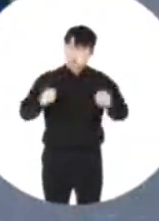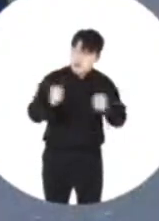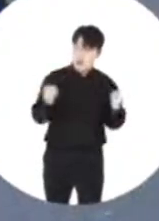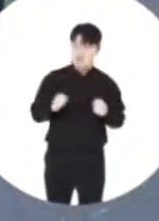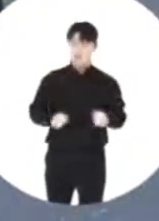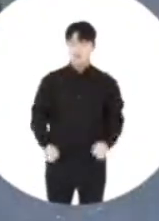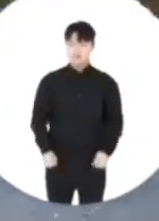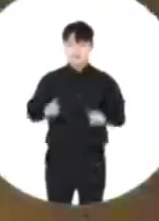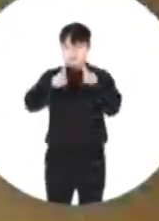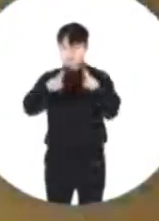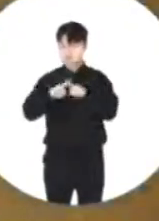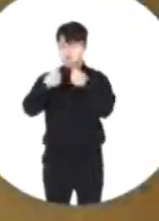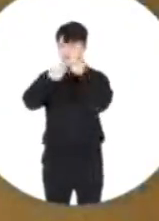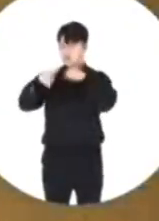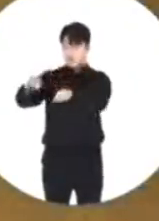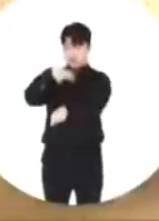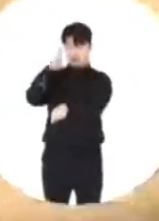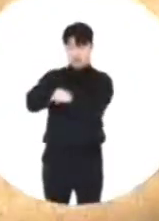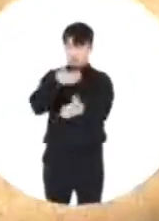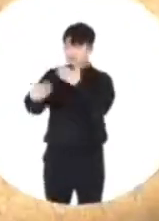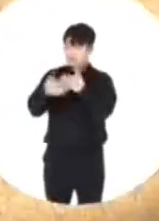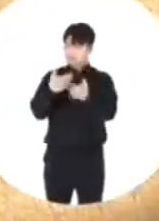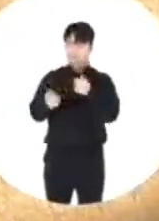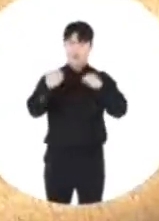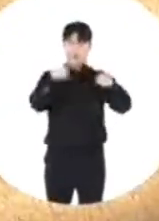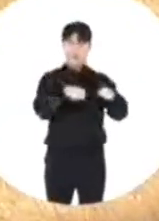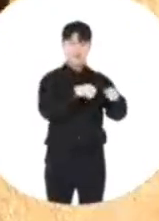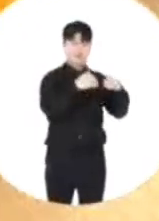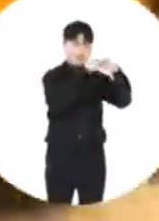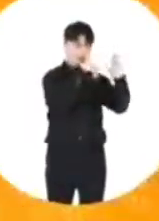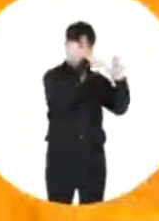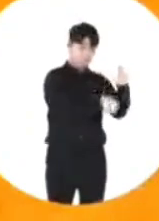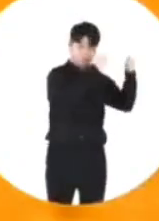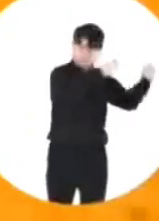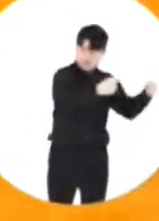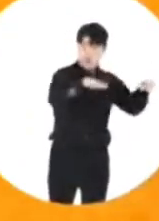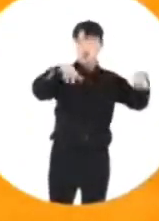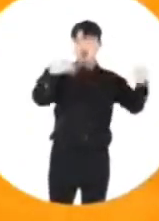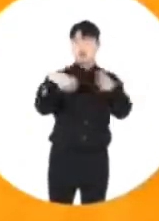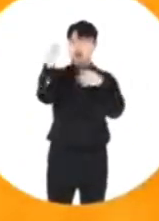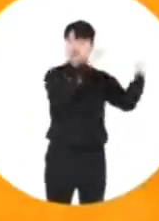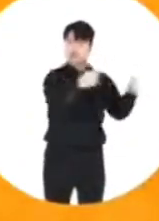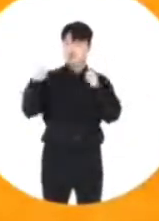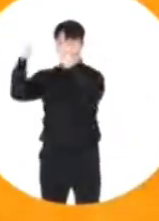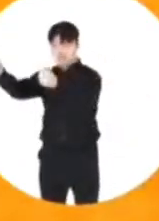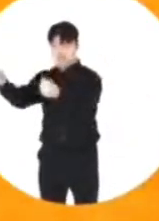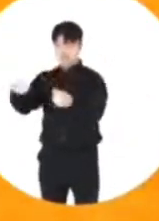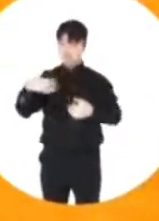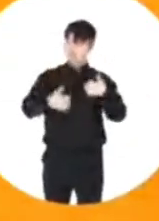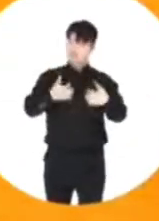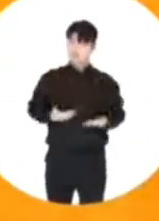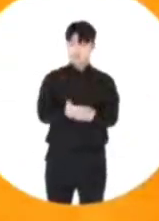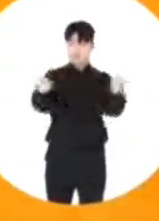hot or cold temperatures, and even dust, the Terrace will stand strong, bringing everything you